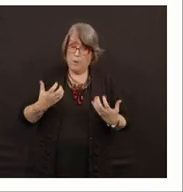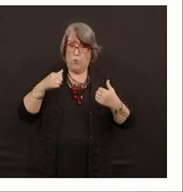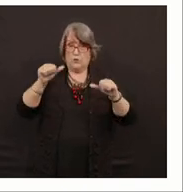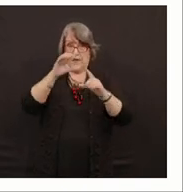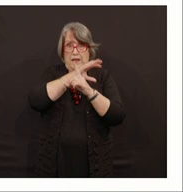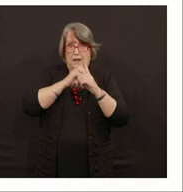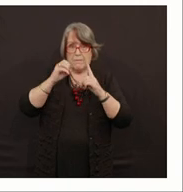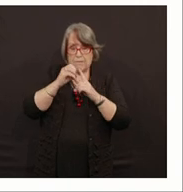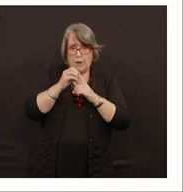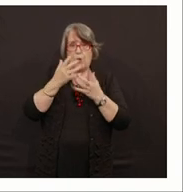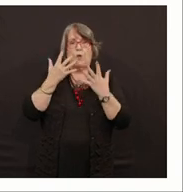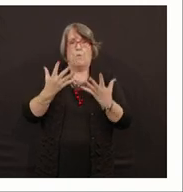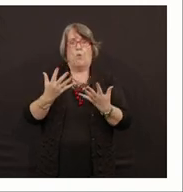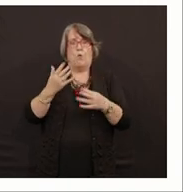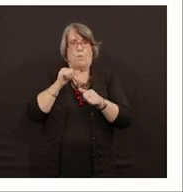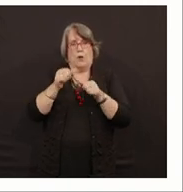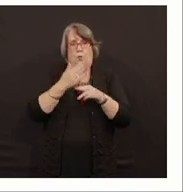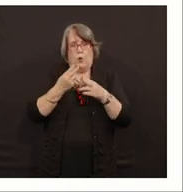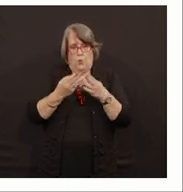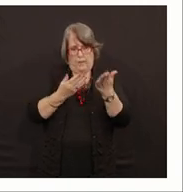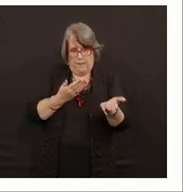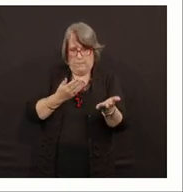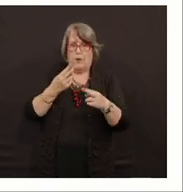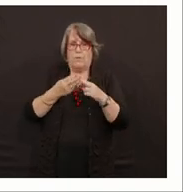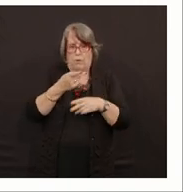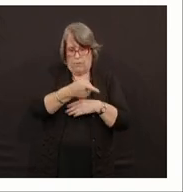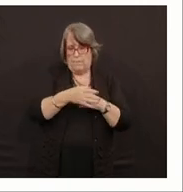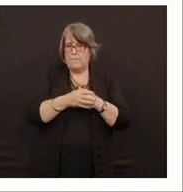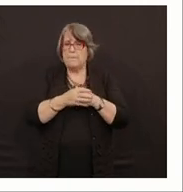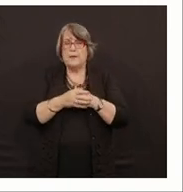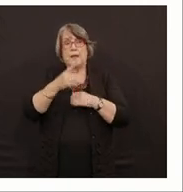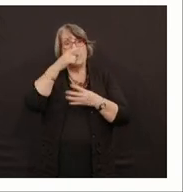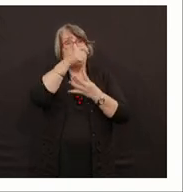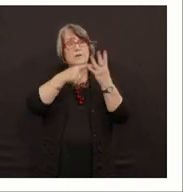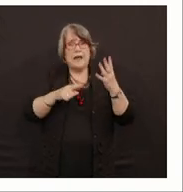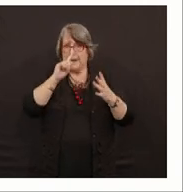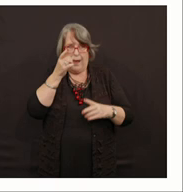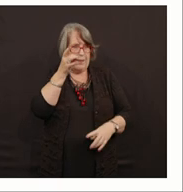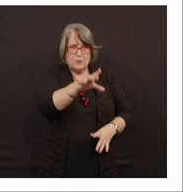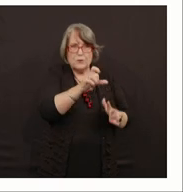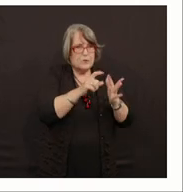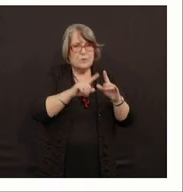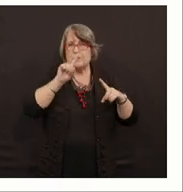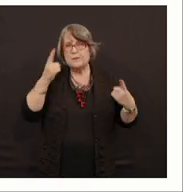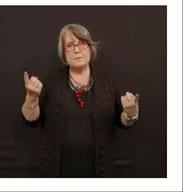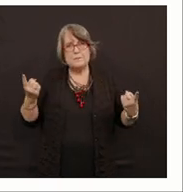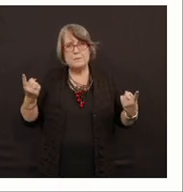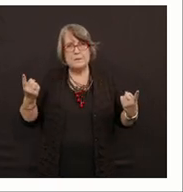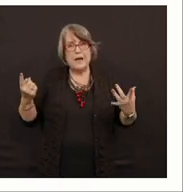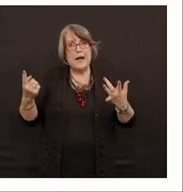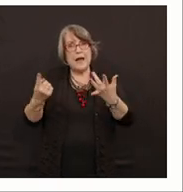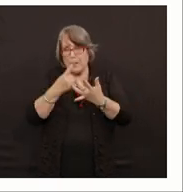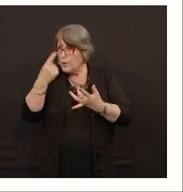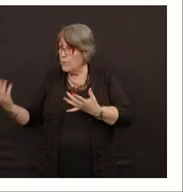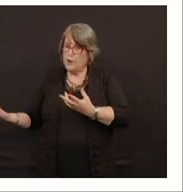environments, work more effectively with them, for them. And people with disability can't do that by themselves. Other people need